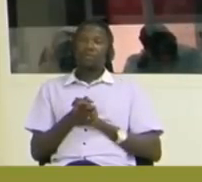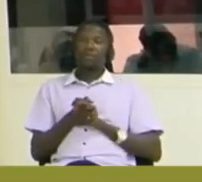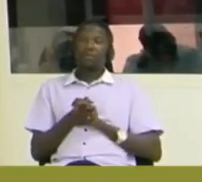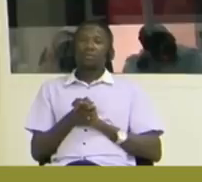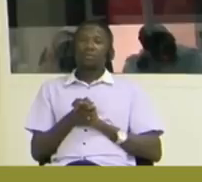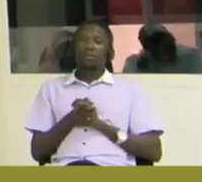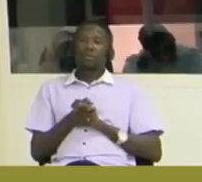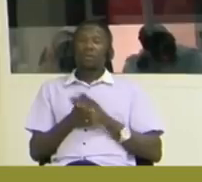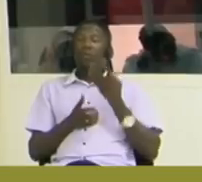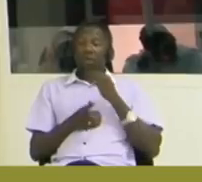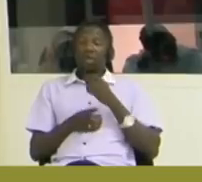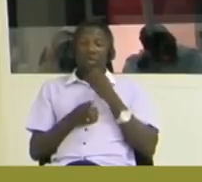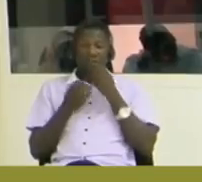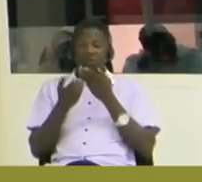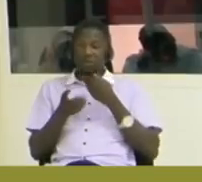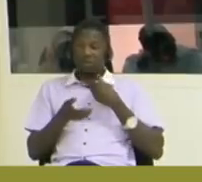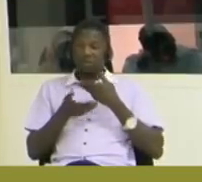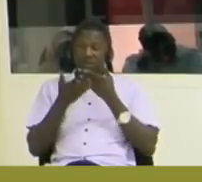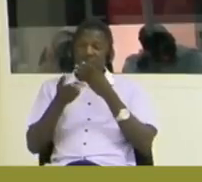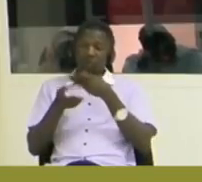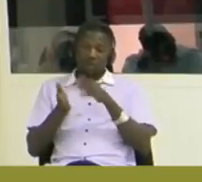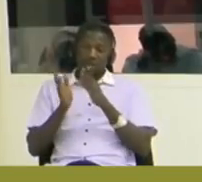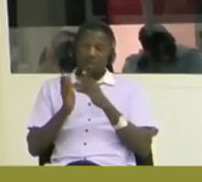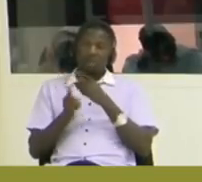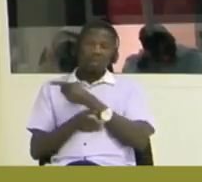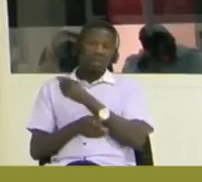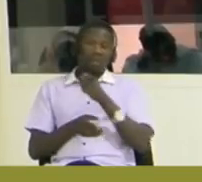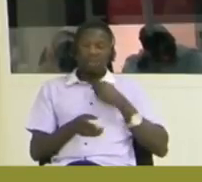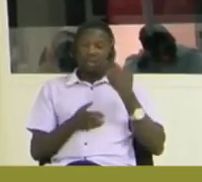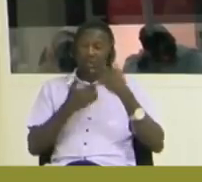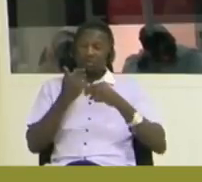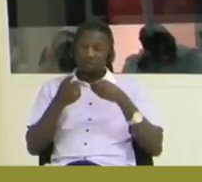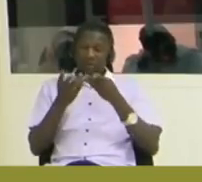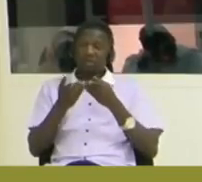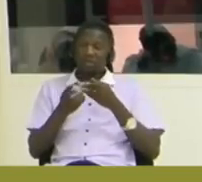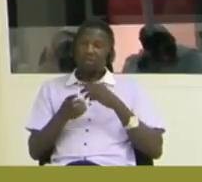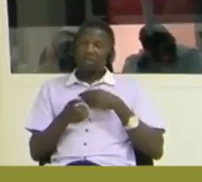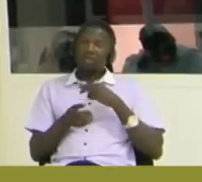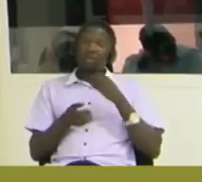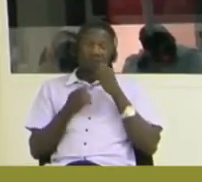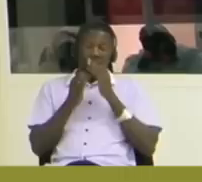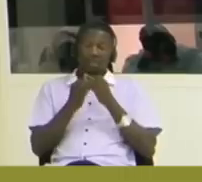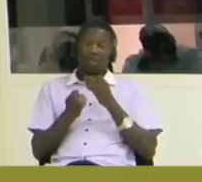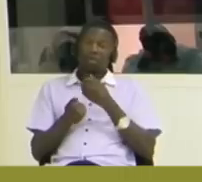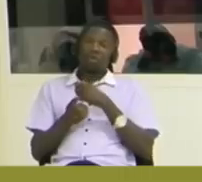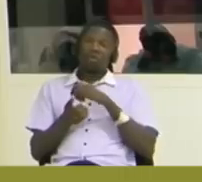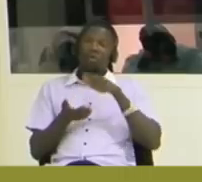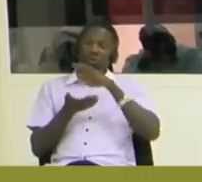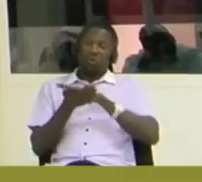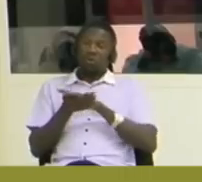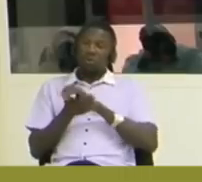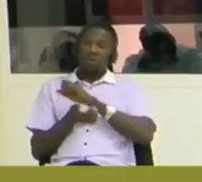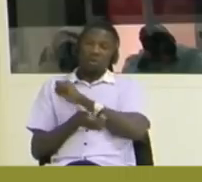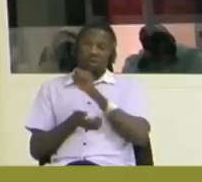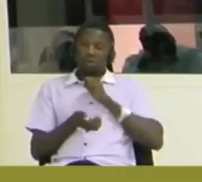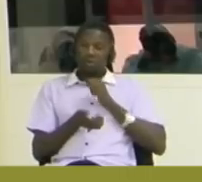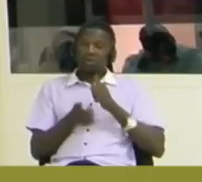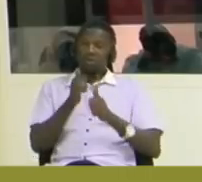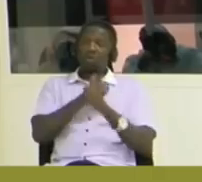said that as acting president. They just said, on our return from the airport, well, I was dropped